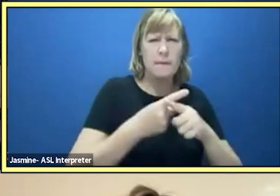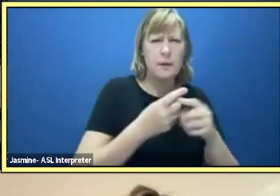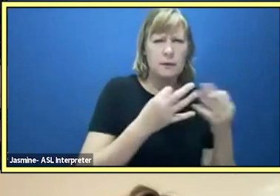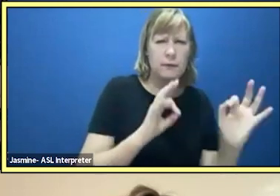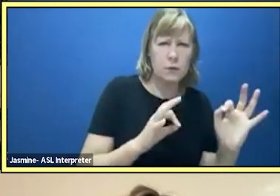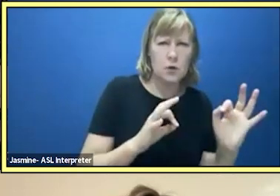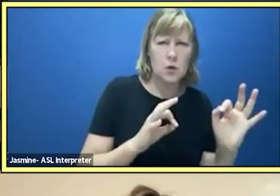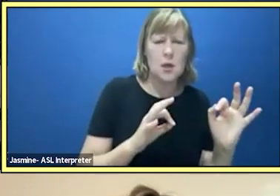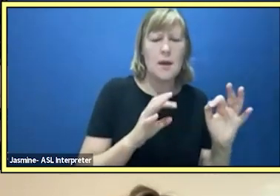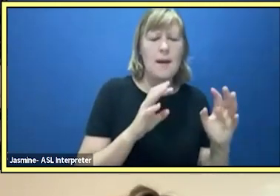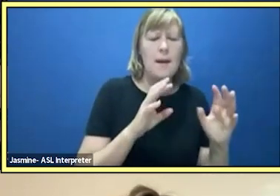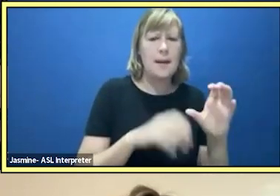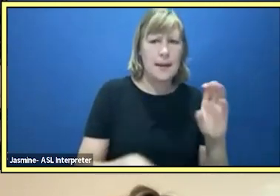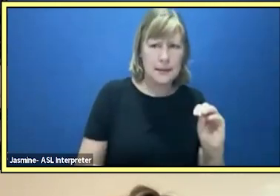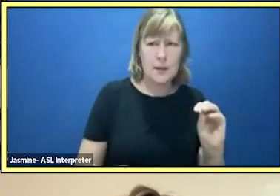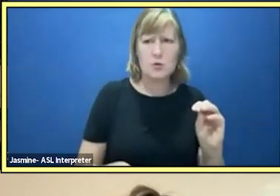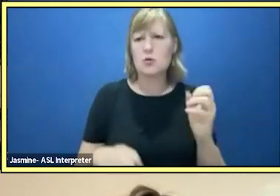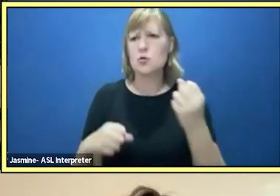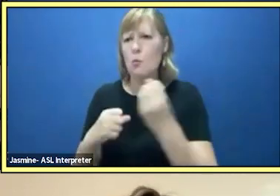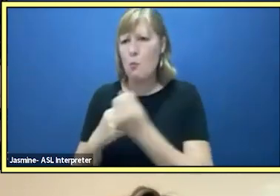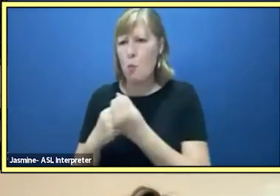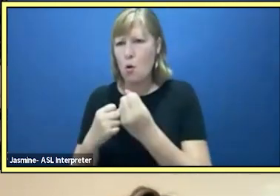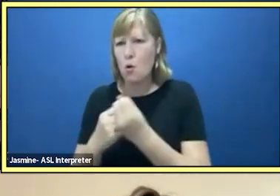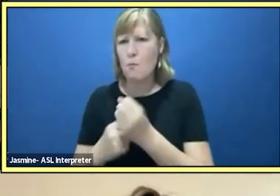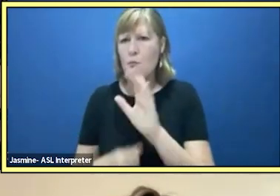brokers and how they work together.